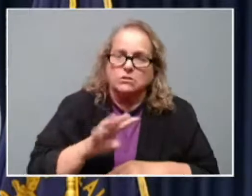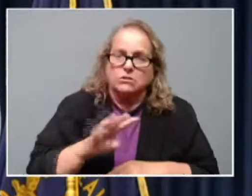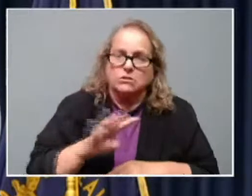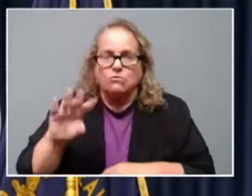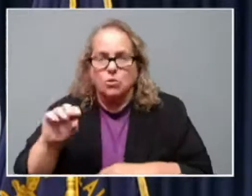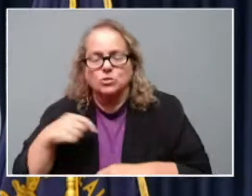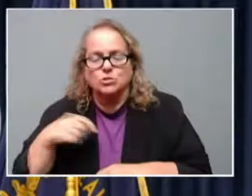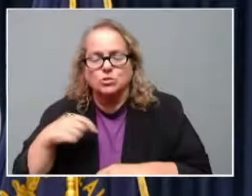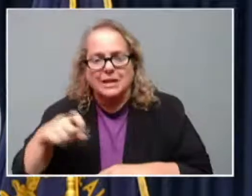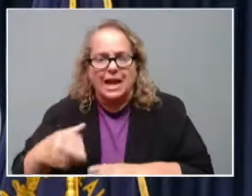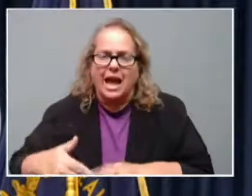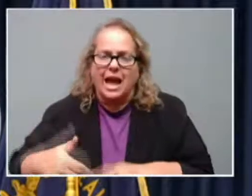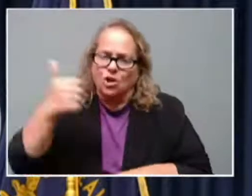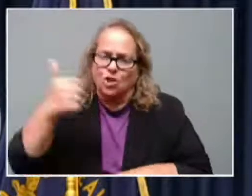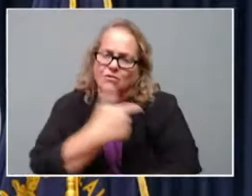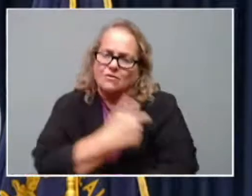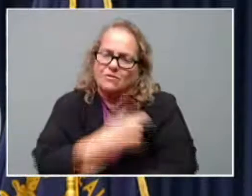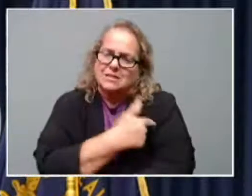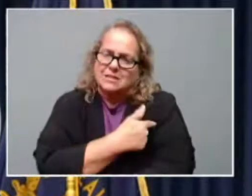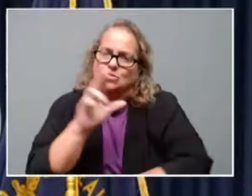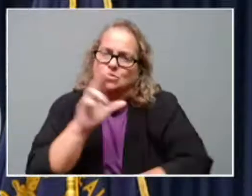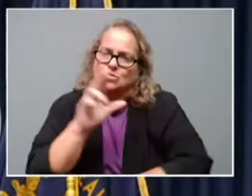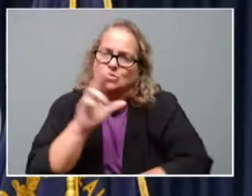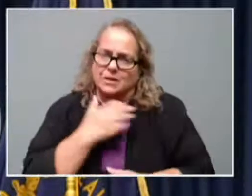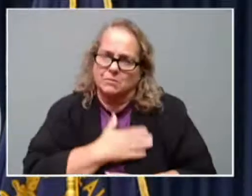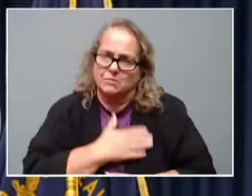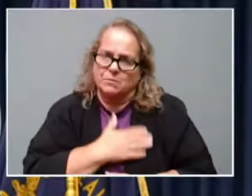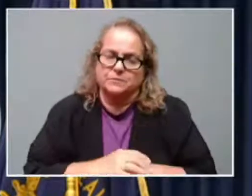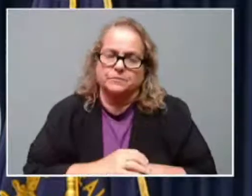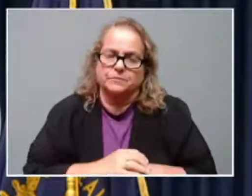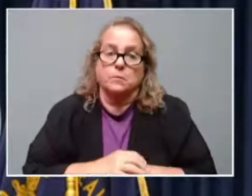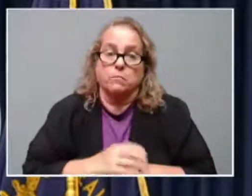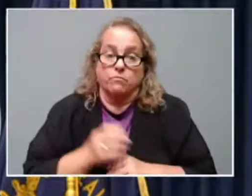rate. Then on today,